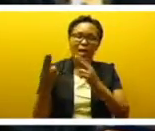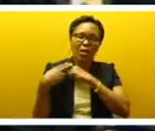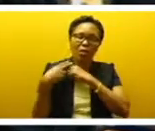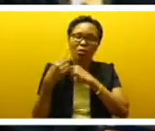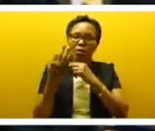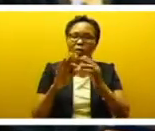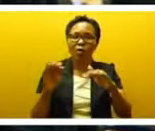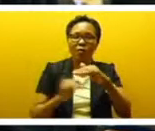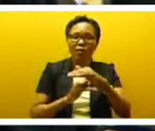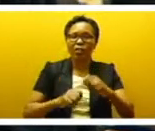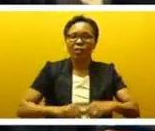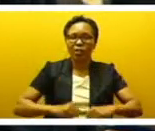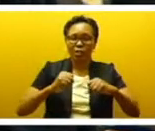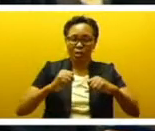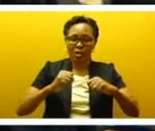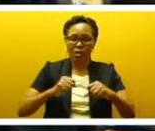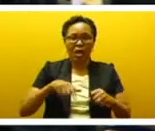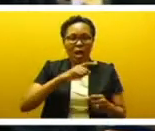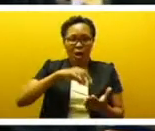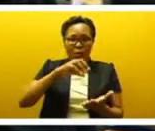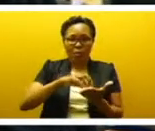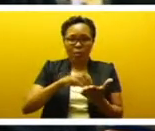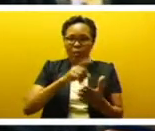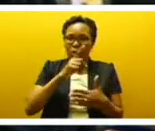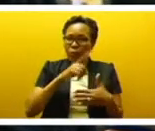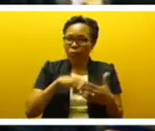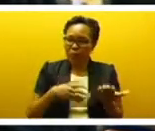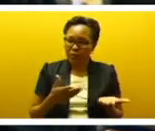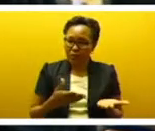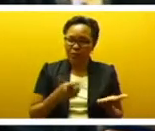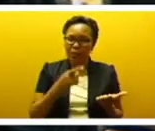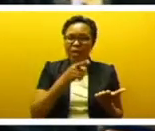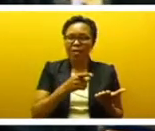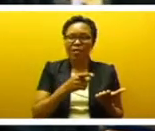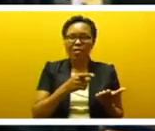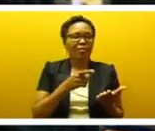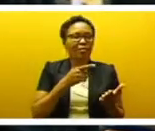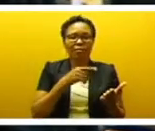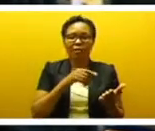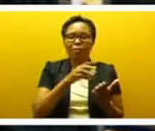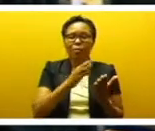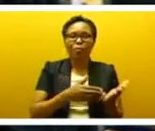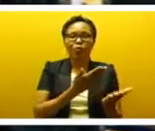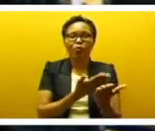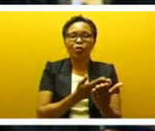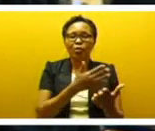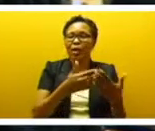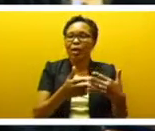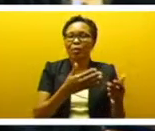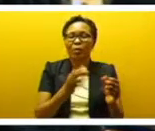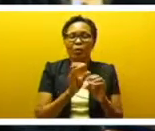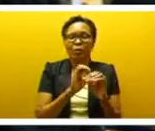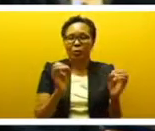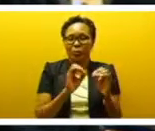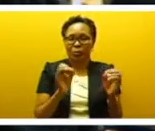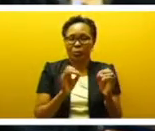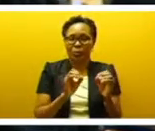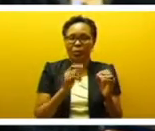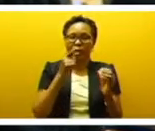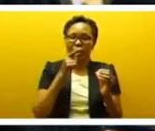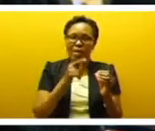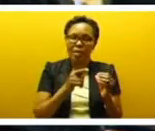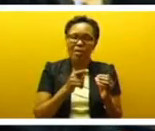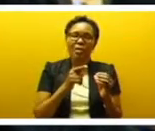chairpersons. Our position is that that provision is not empty, and it is meant to